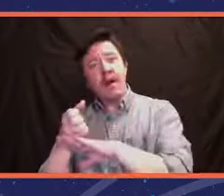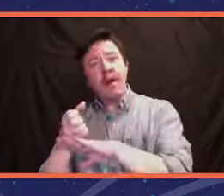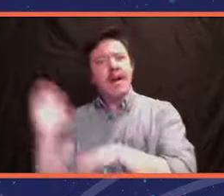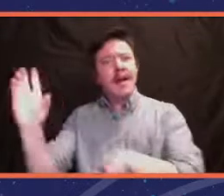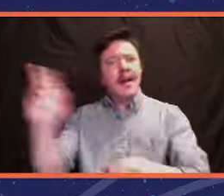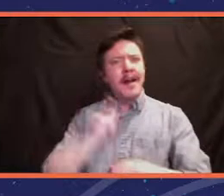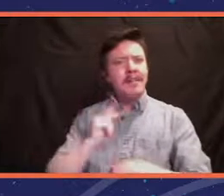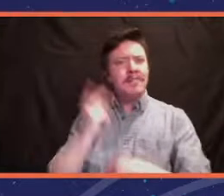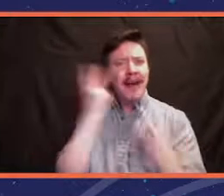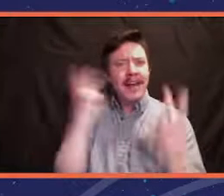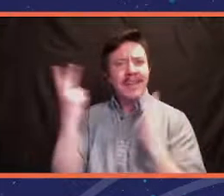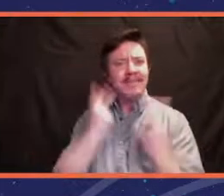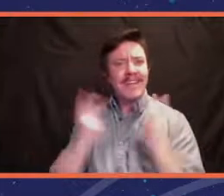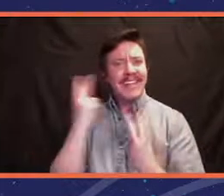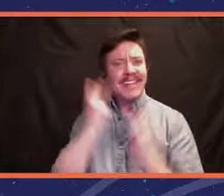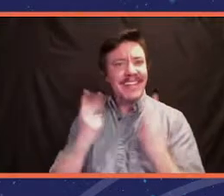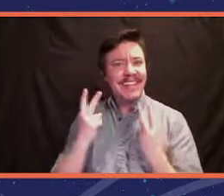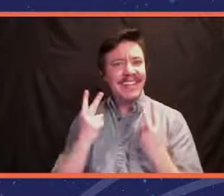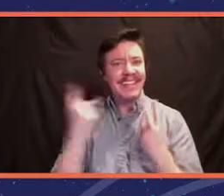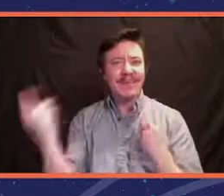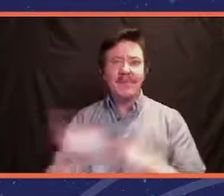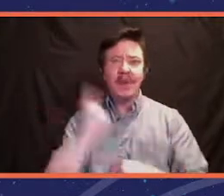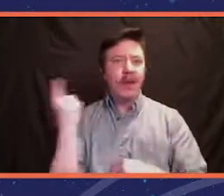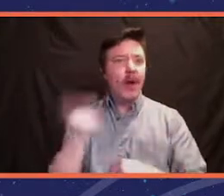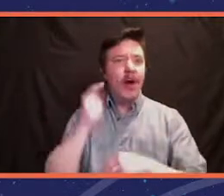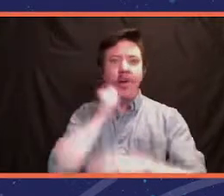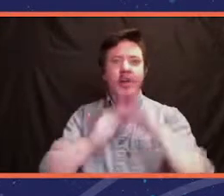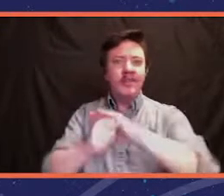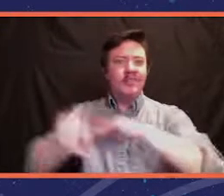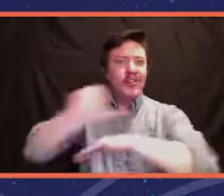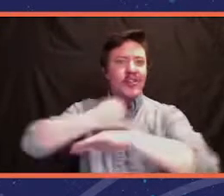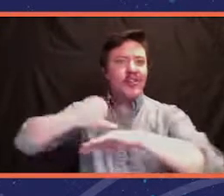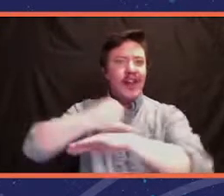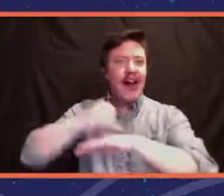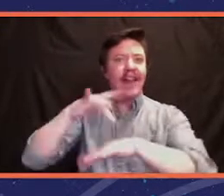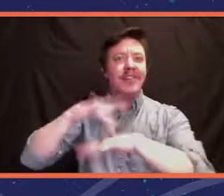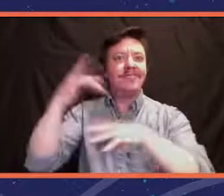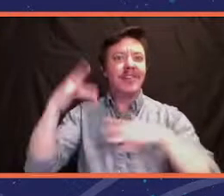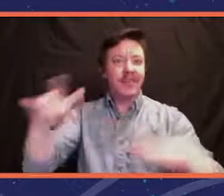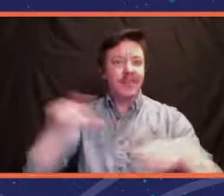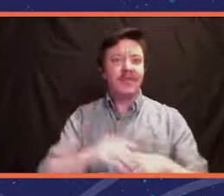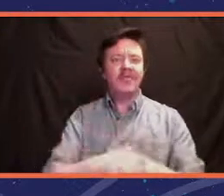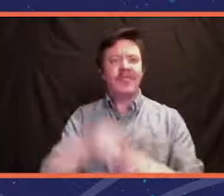and ride the Freedom Express to Turtle Island. Just remember to dig